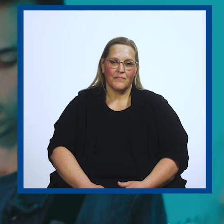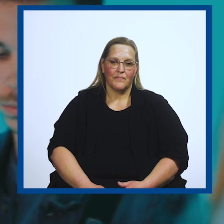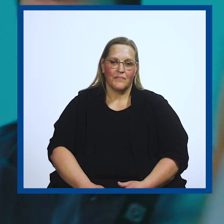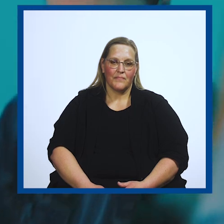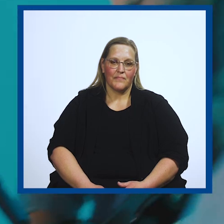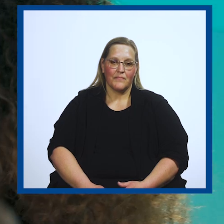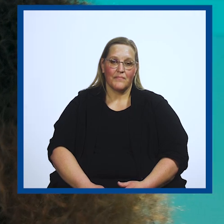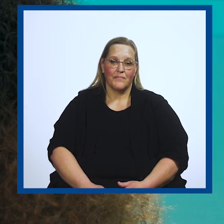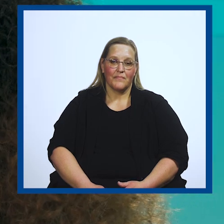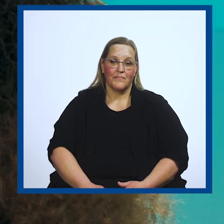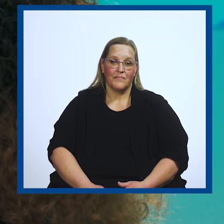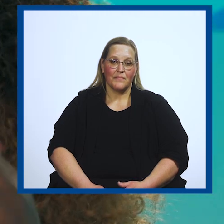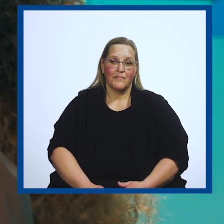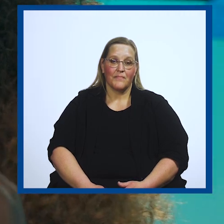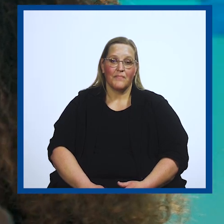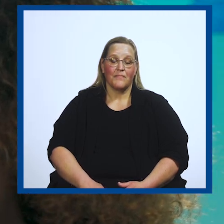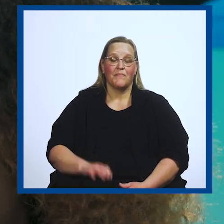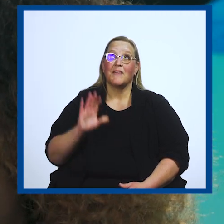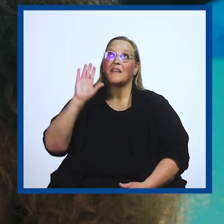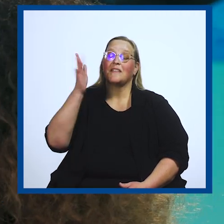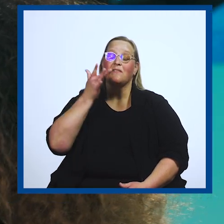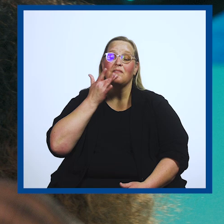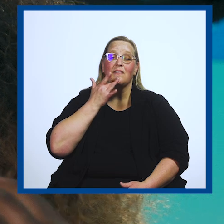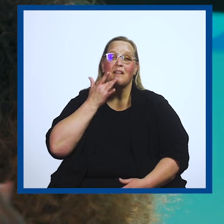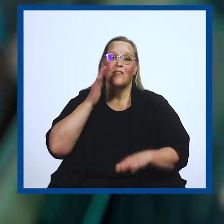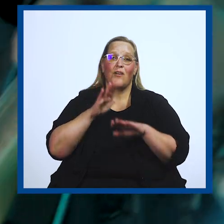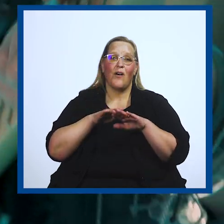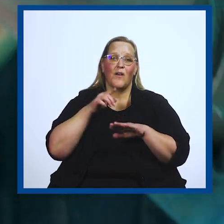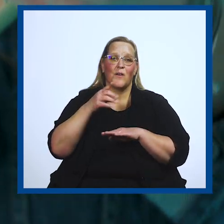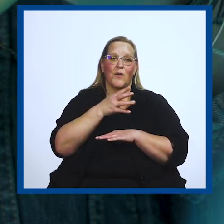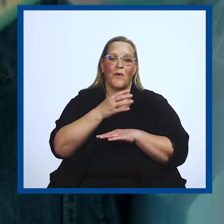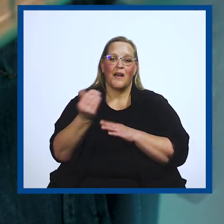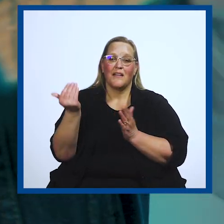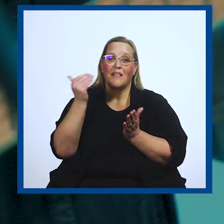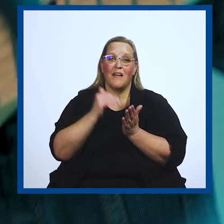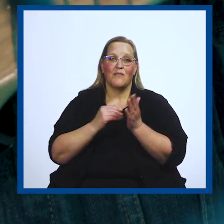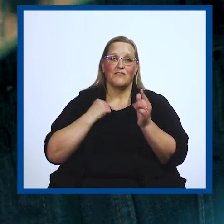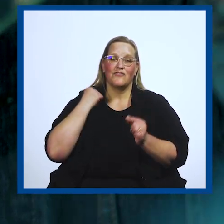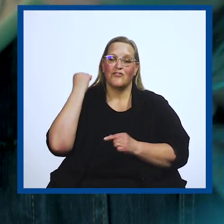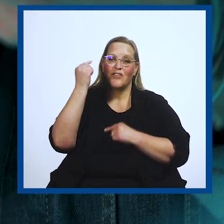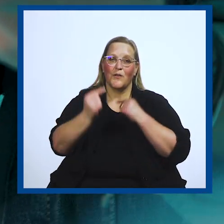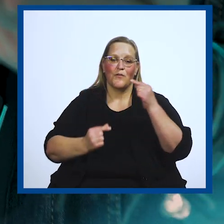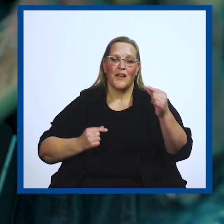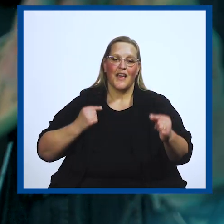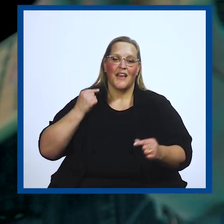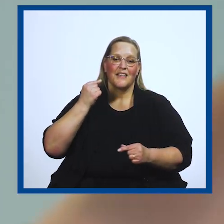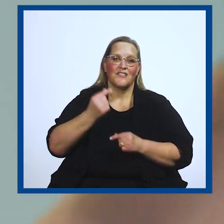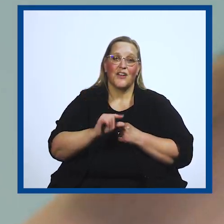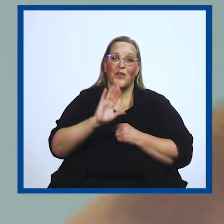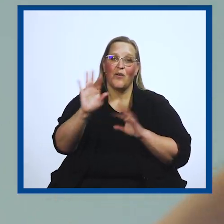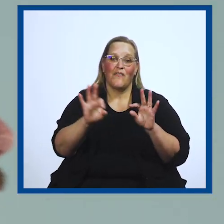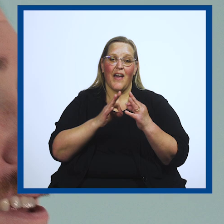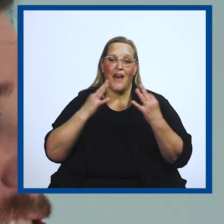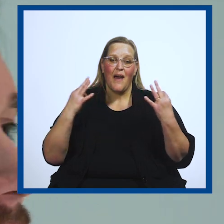May his favor be upon you and 1,000 generations, and your